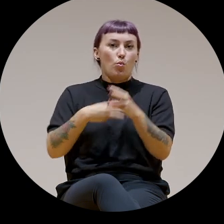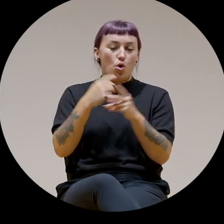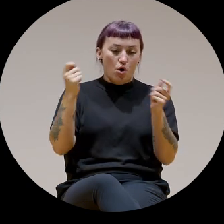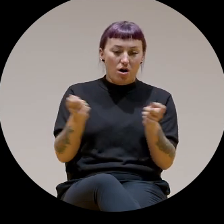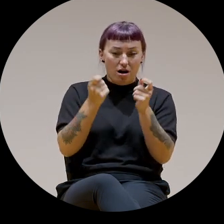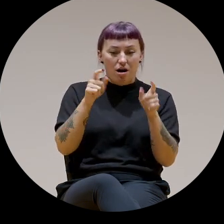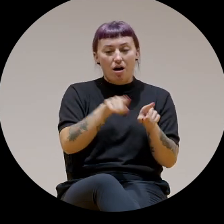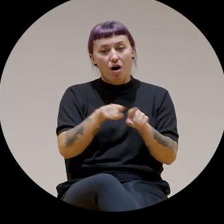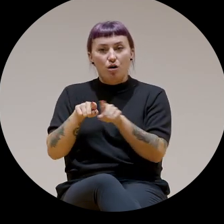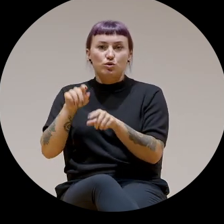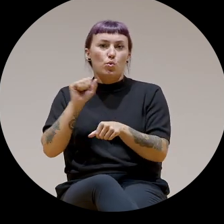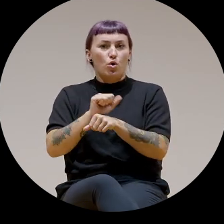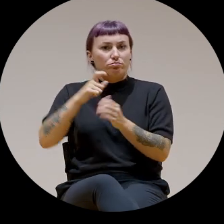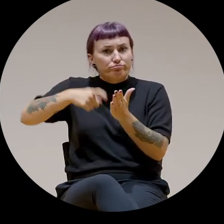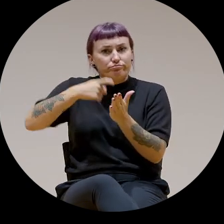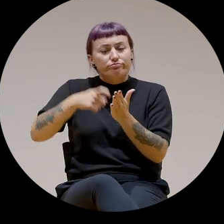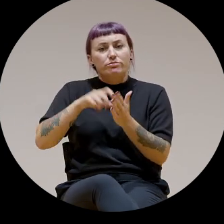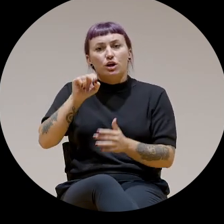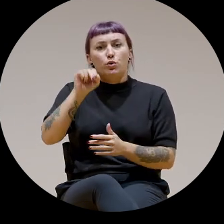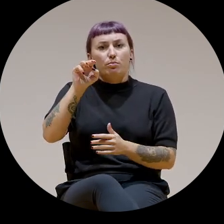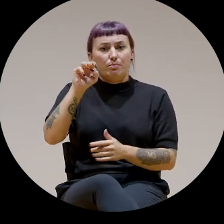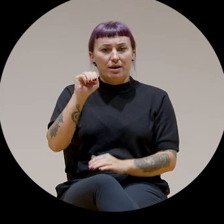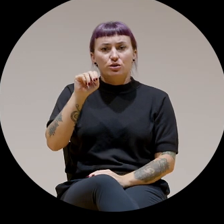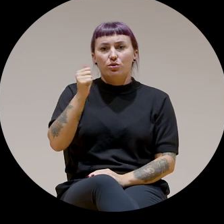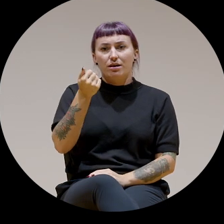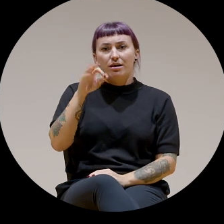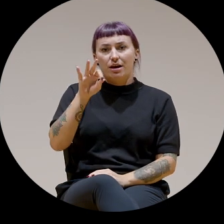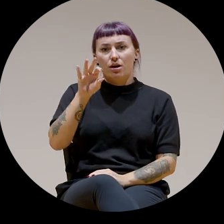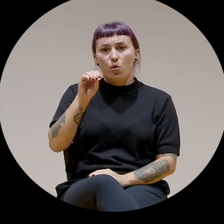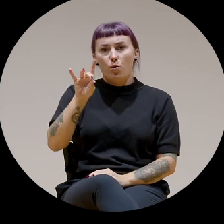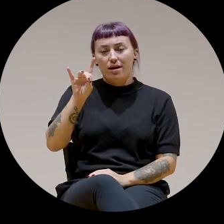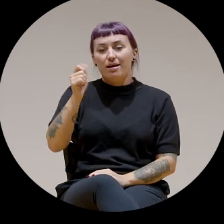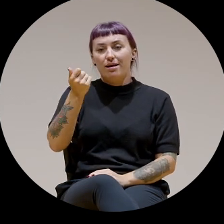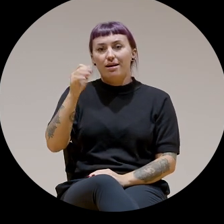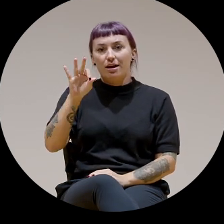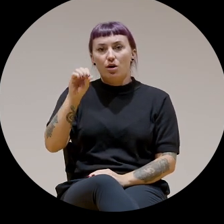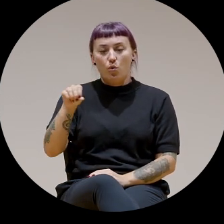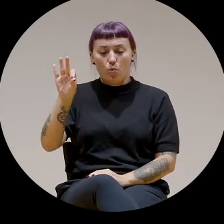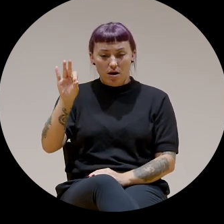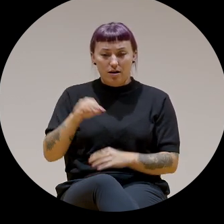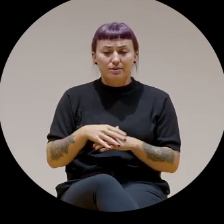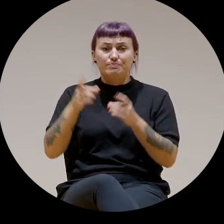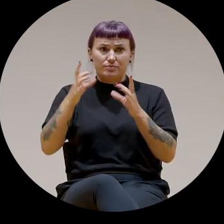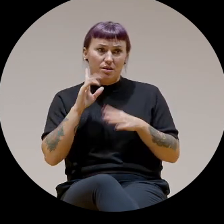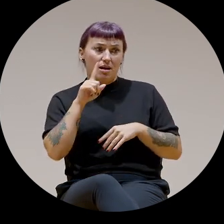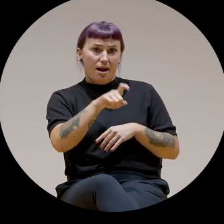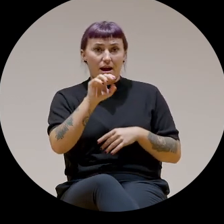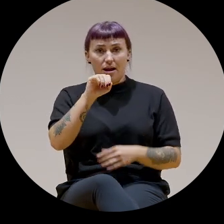excavations in New Mexico in 1908 and 1909. And the director of one of these excavations asked